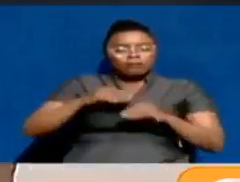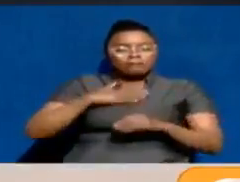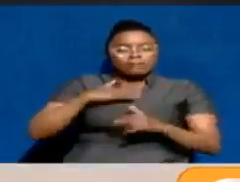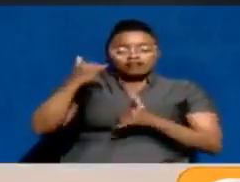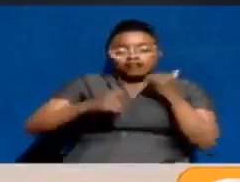take tonight. Thank you.